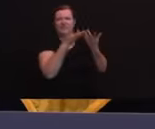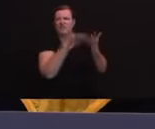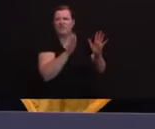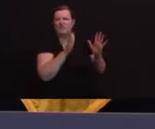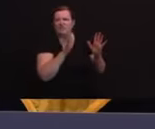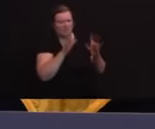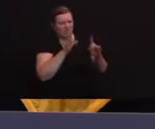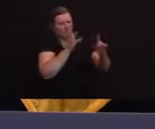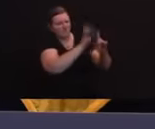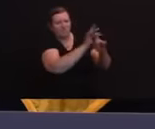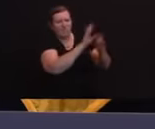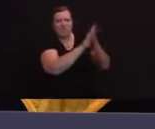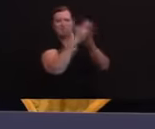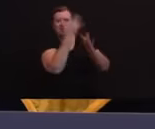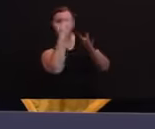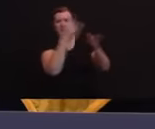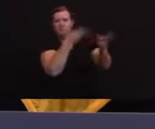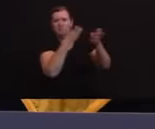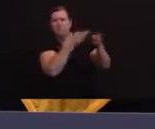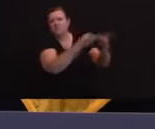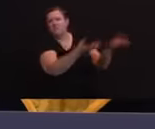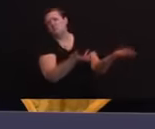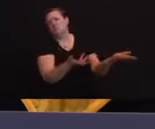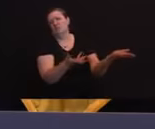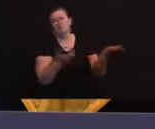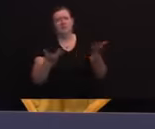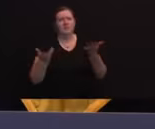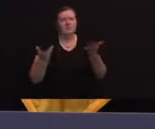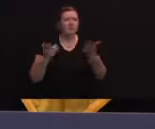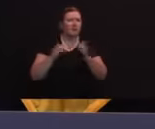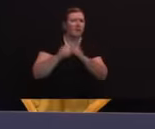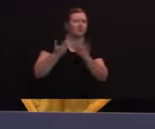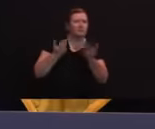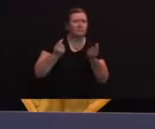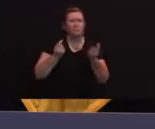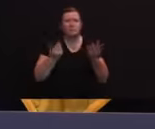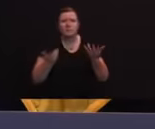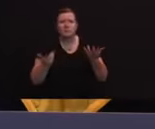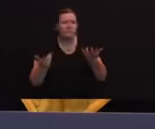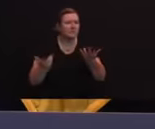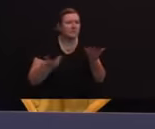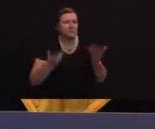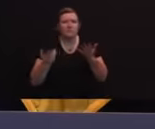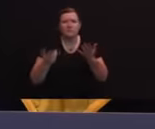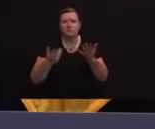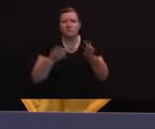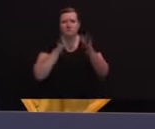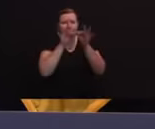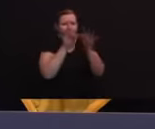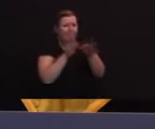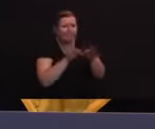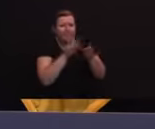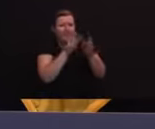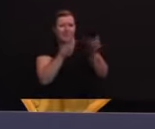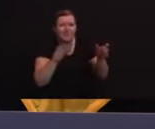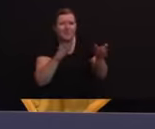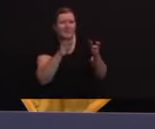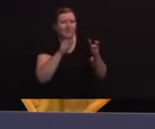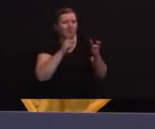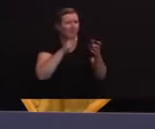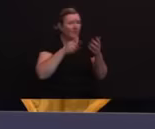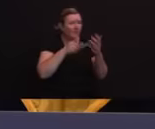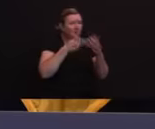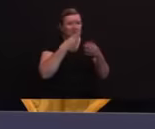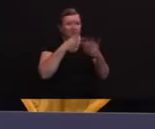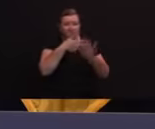We talked a lot about how we could push back on that, whether it's social influencers or other